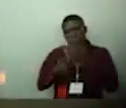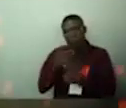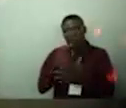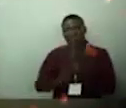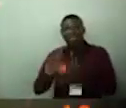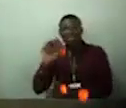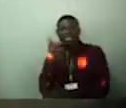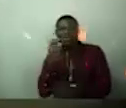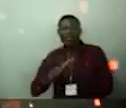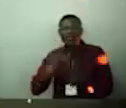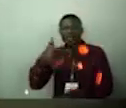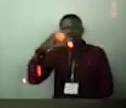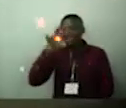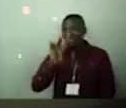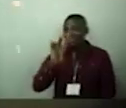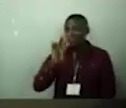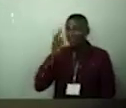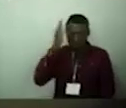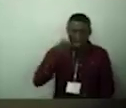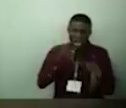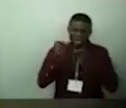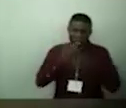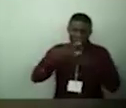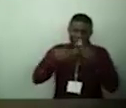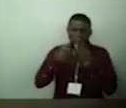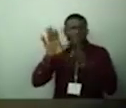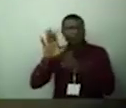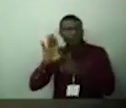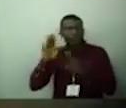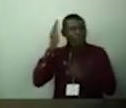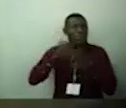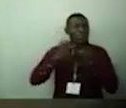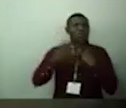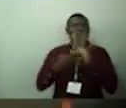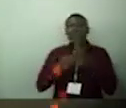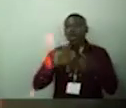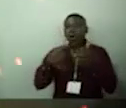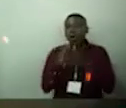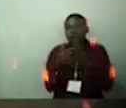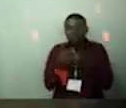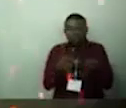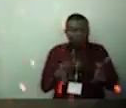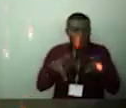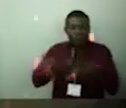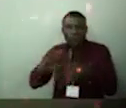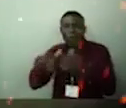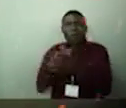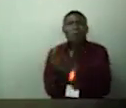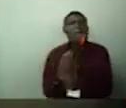way to verse 27. He's going to describe the city. He's going to tell you that the street in the city is of